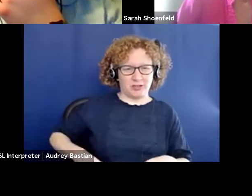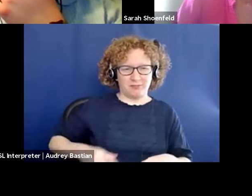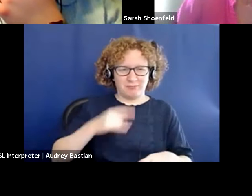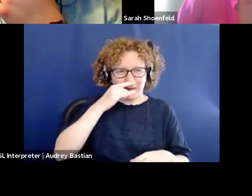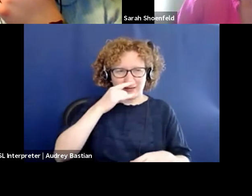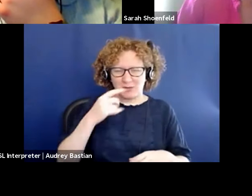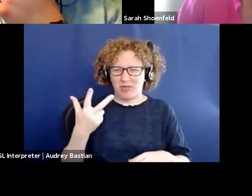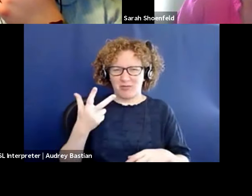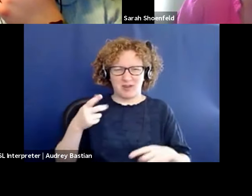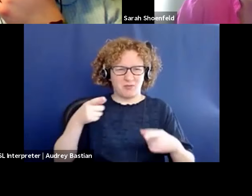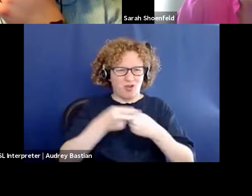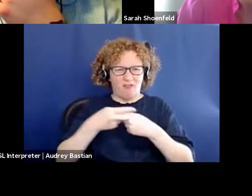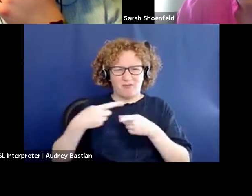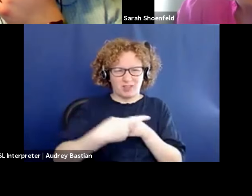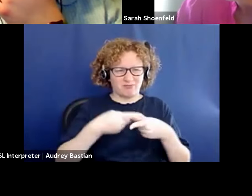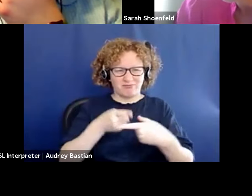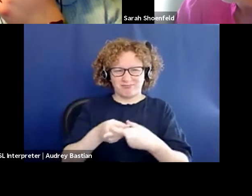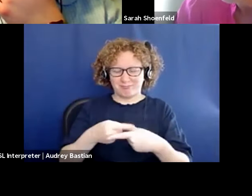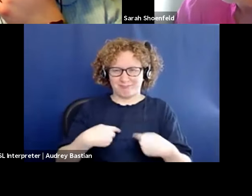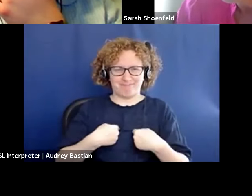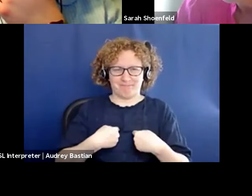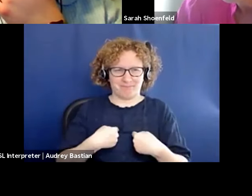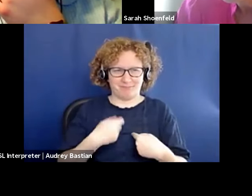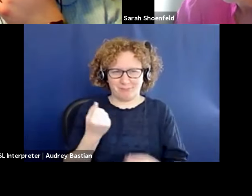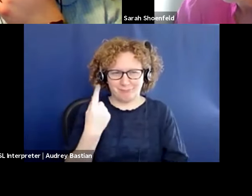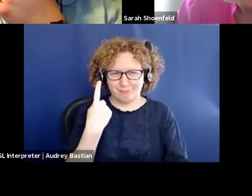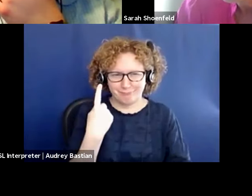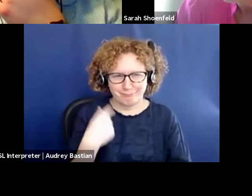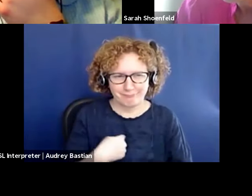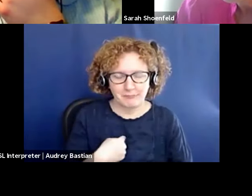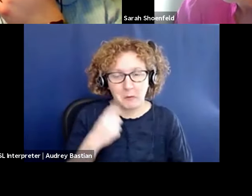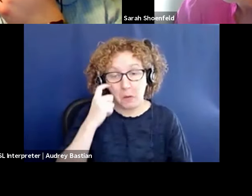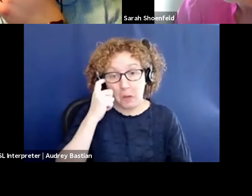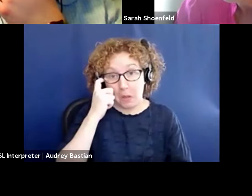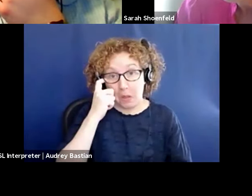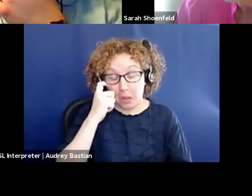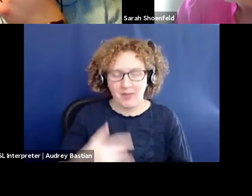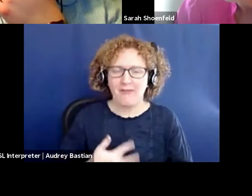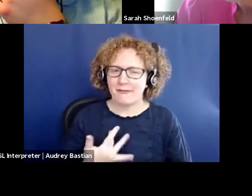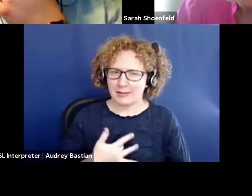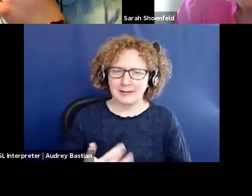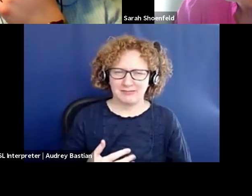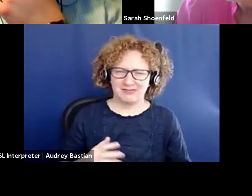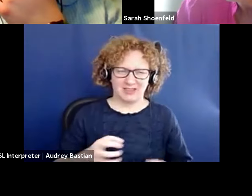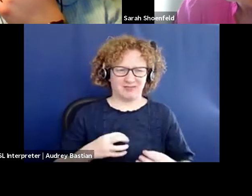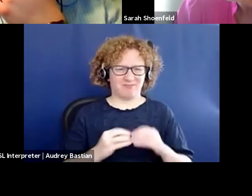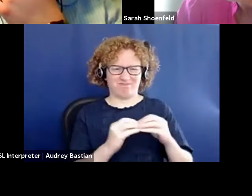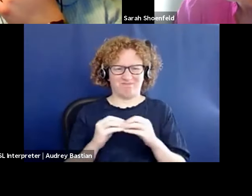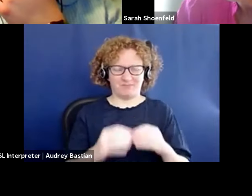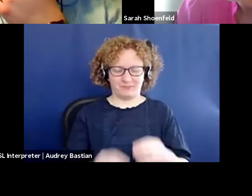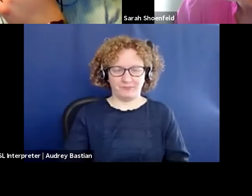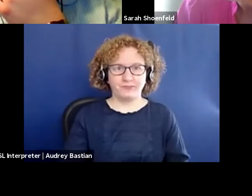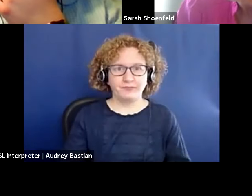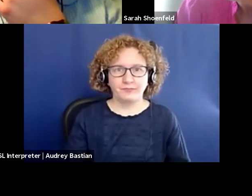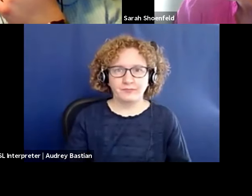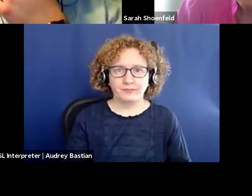three-way conflict going in the classroom, which I could not, I really didn't understand it, but I felt it. And I, as we were all singing these Christmas